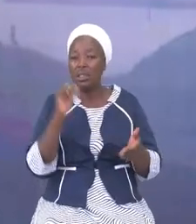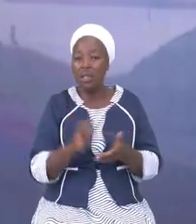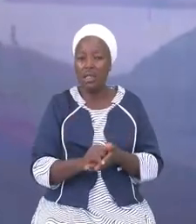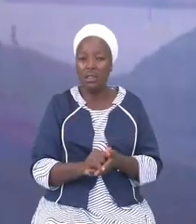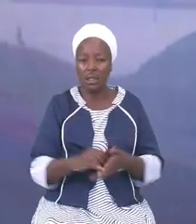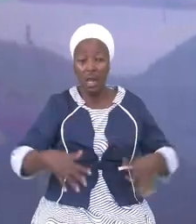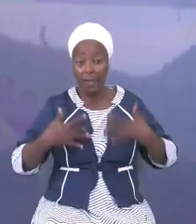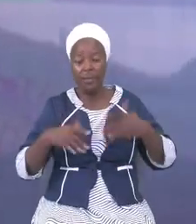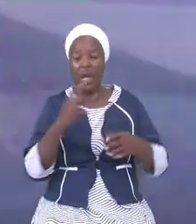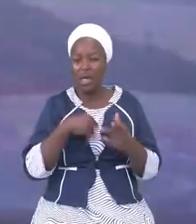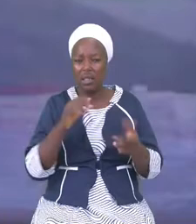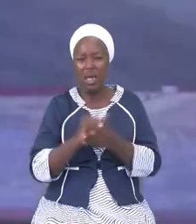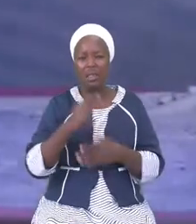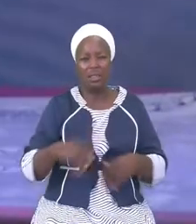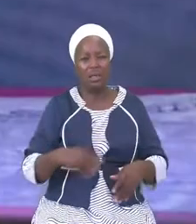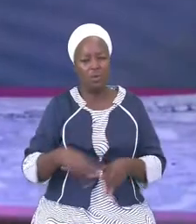lifestyle. And then he tells us in